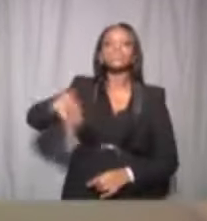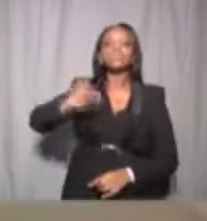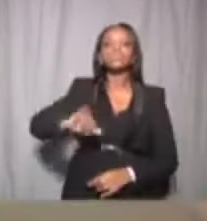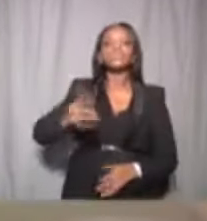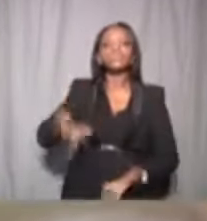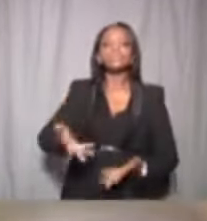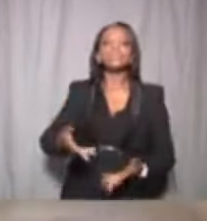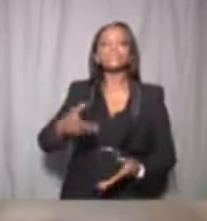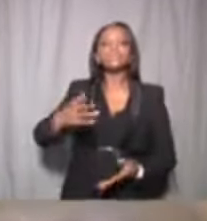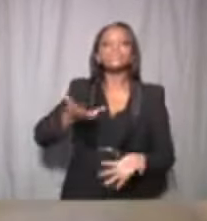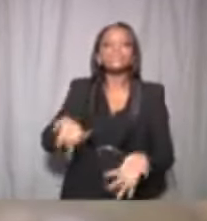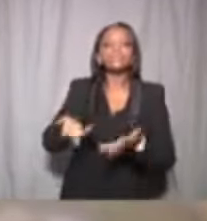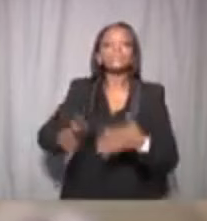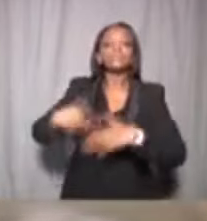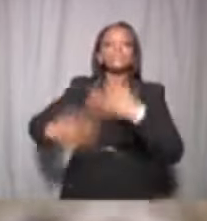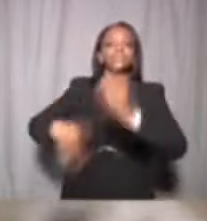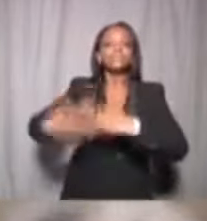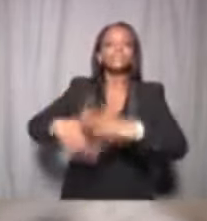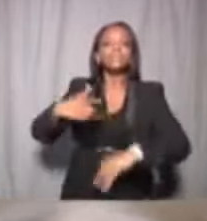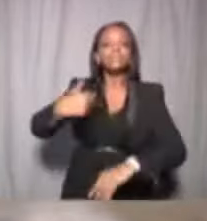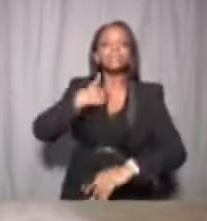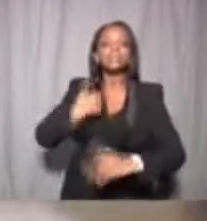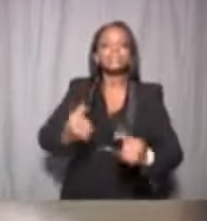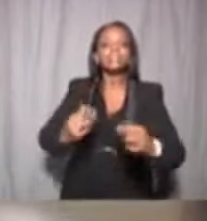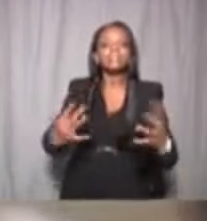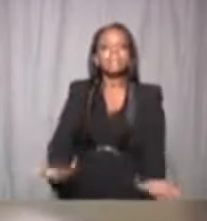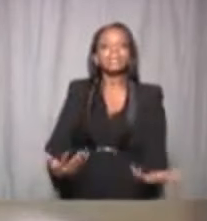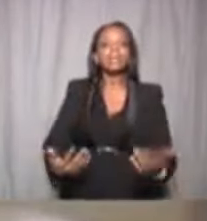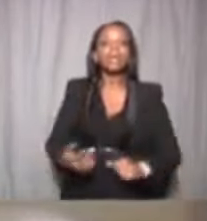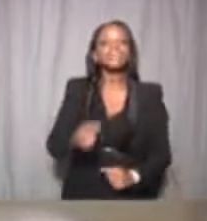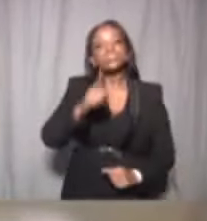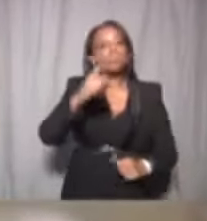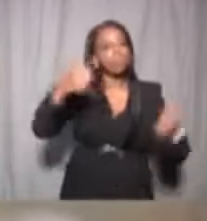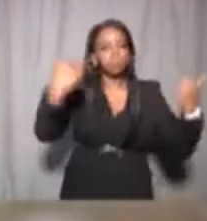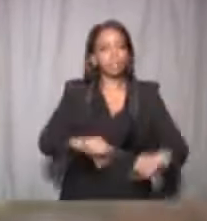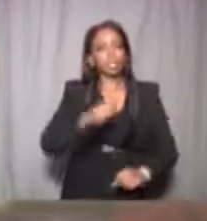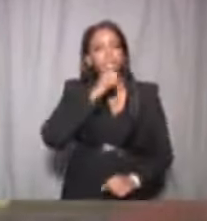You did not call the Premier to sit down when I was raising the point of order.